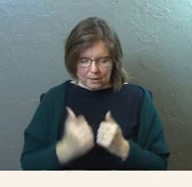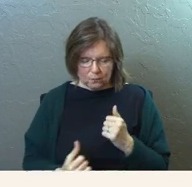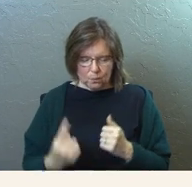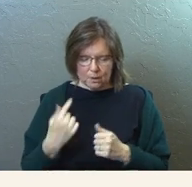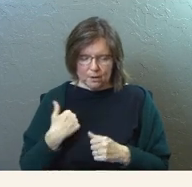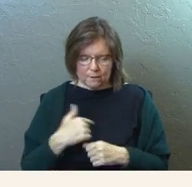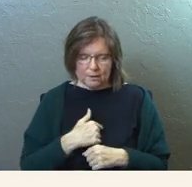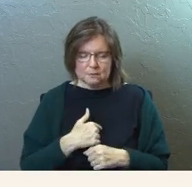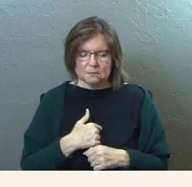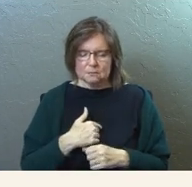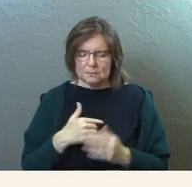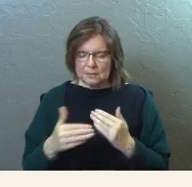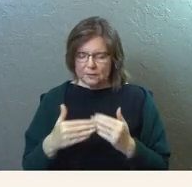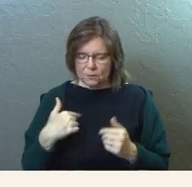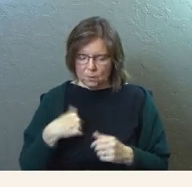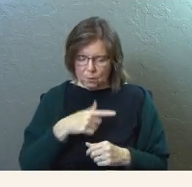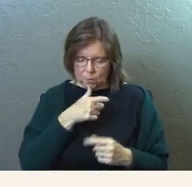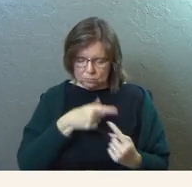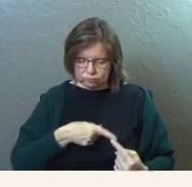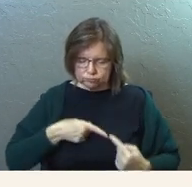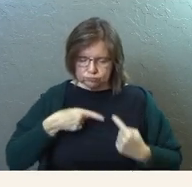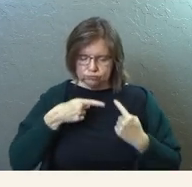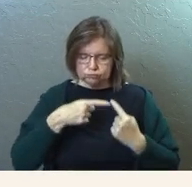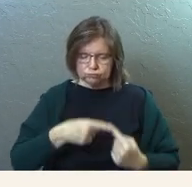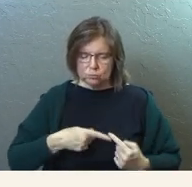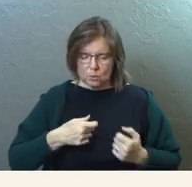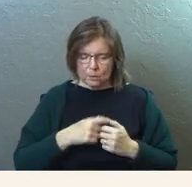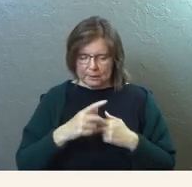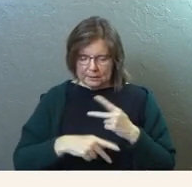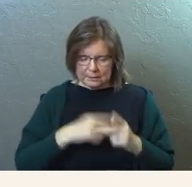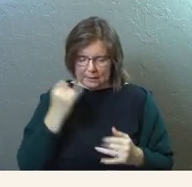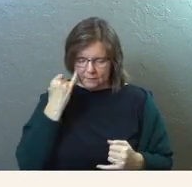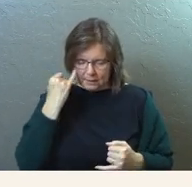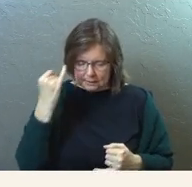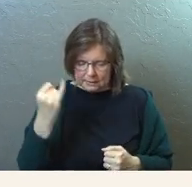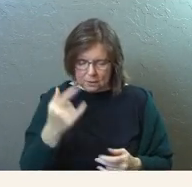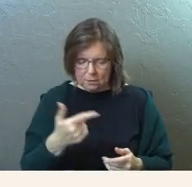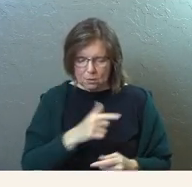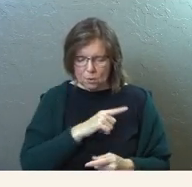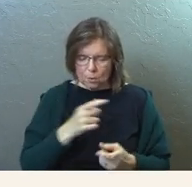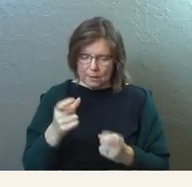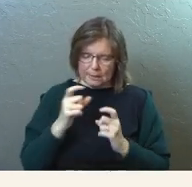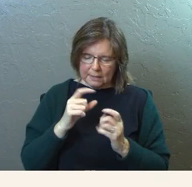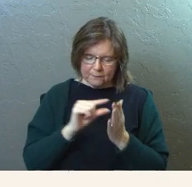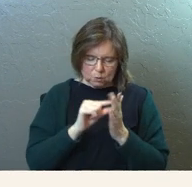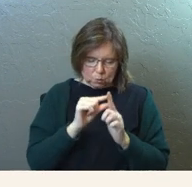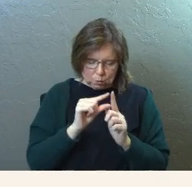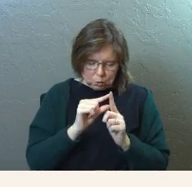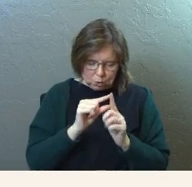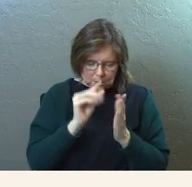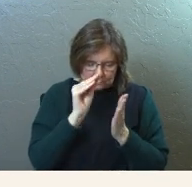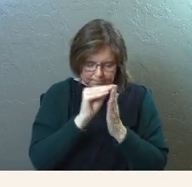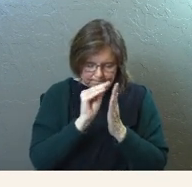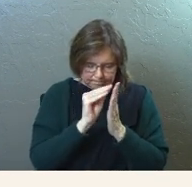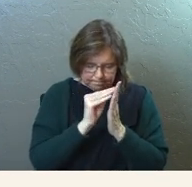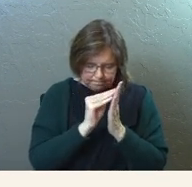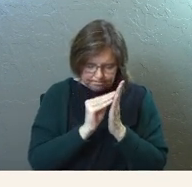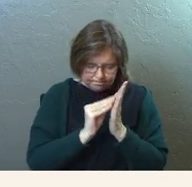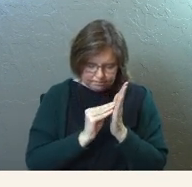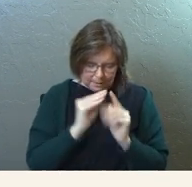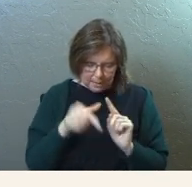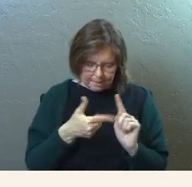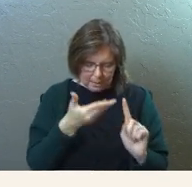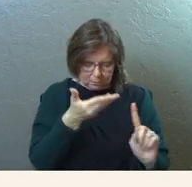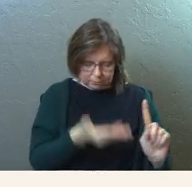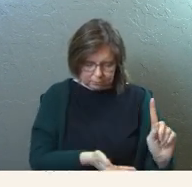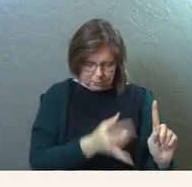single one of us, God, even those of us that struggle so much with this kind of an idea, Lord, give us words. Give us a stream of words